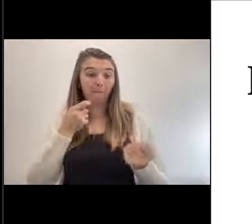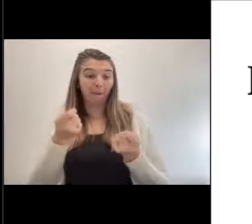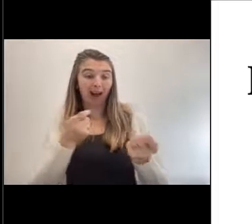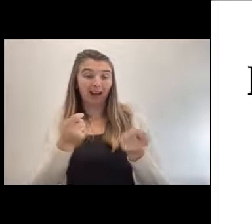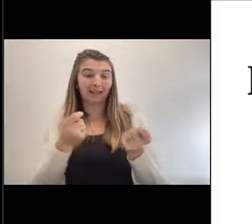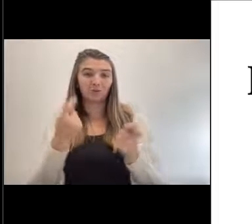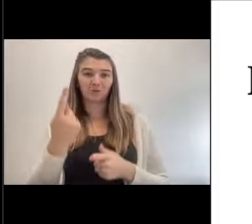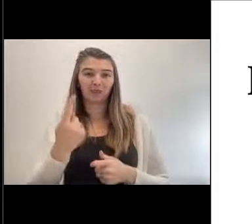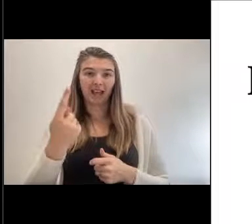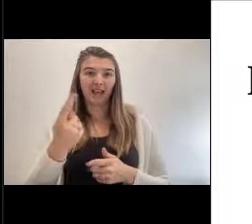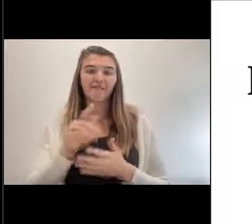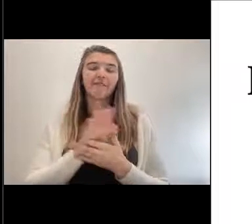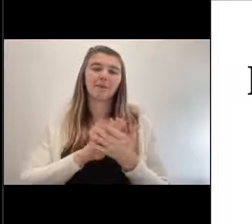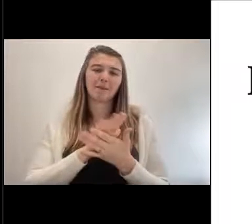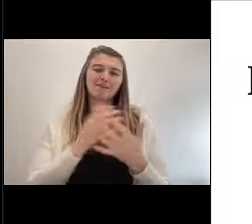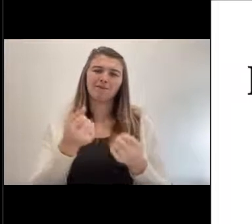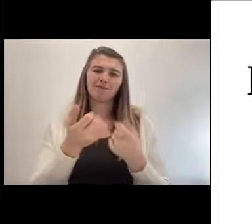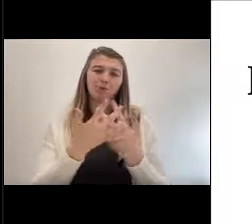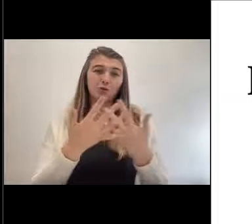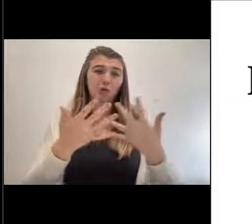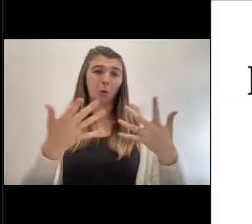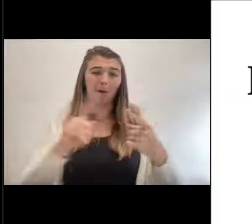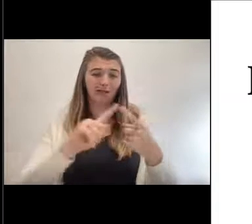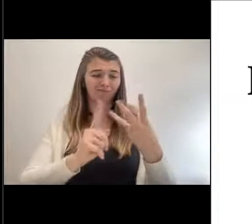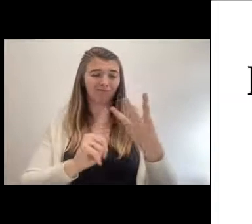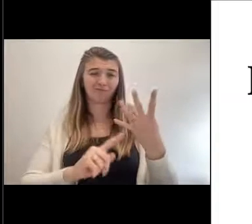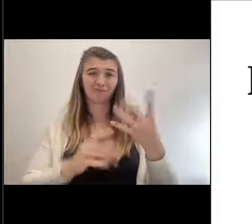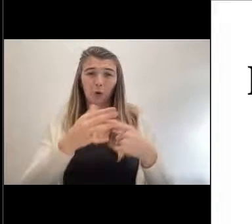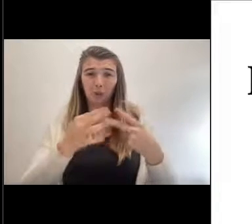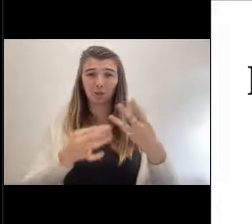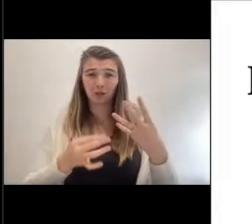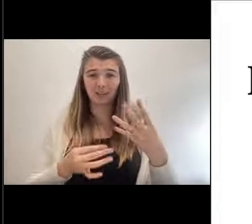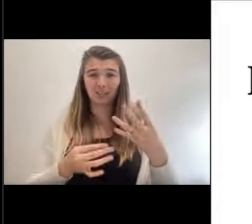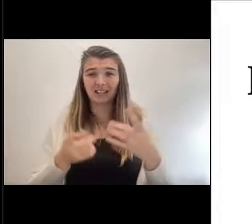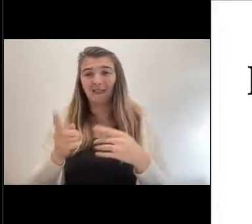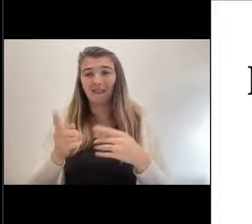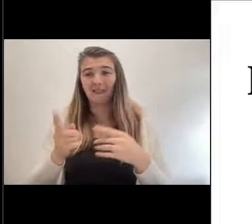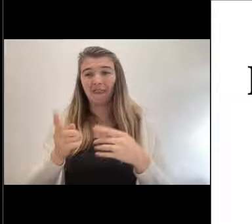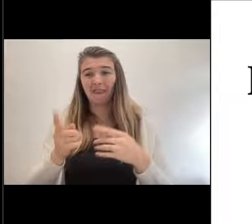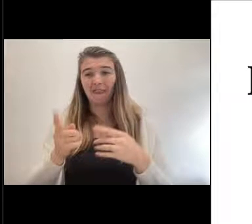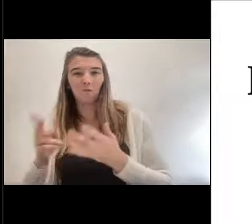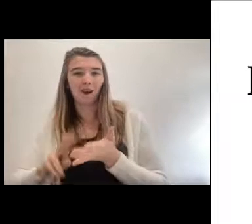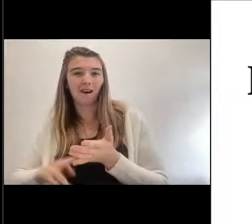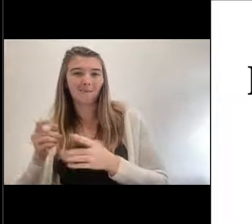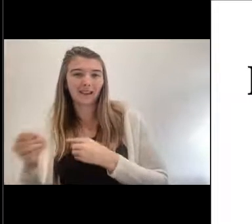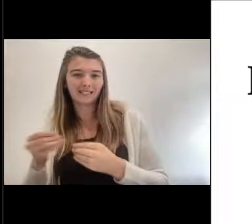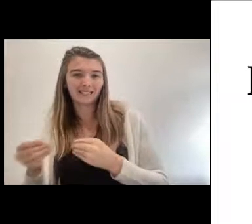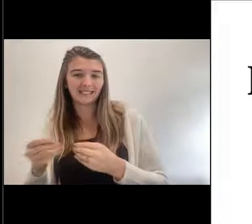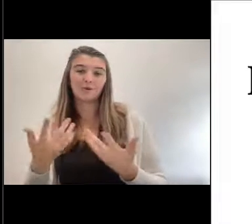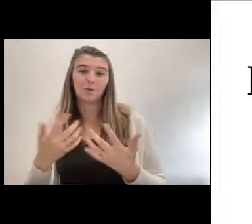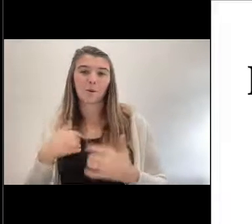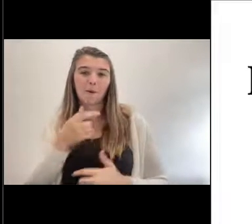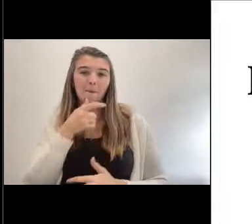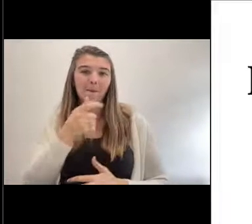options than just for a conventional plastic. I mentioned recycling. We know incineration is also a big thing